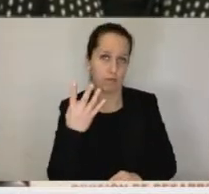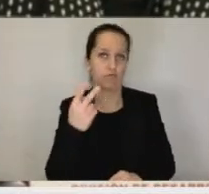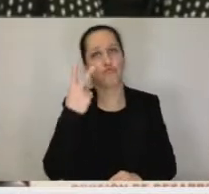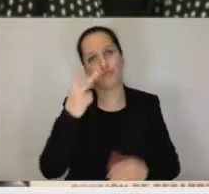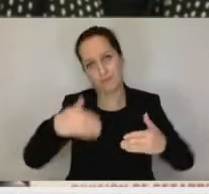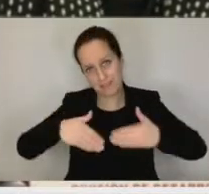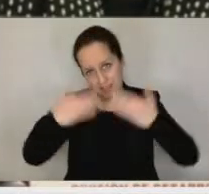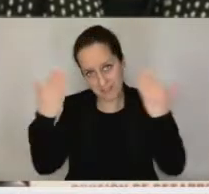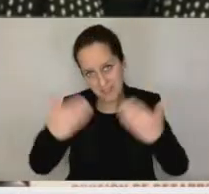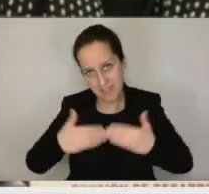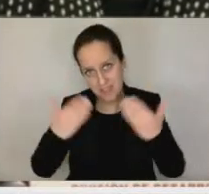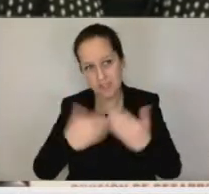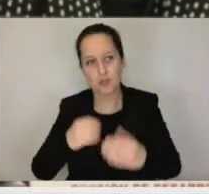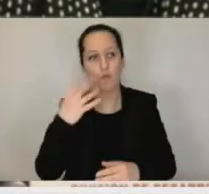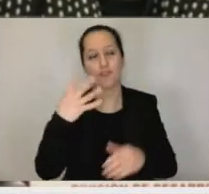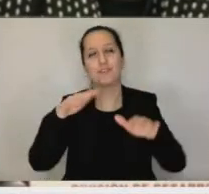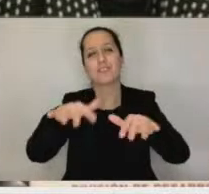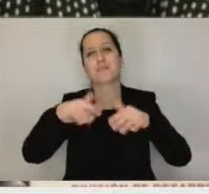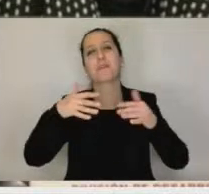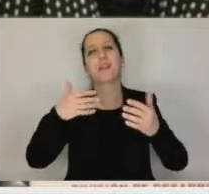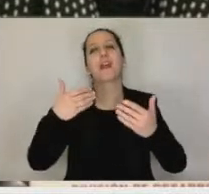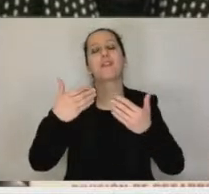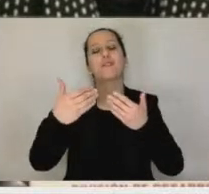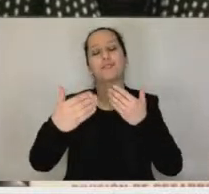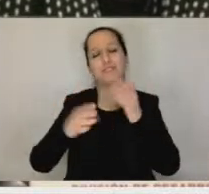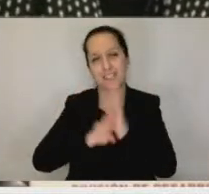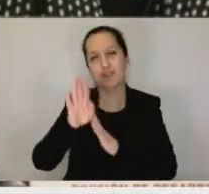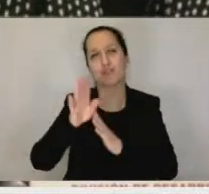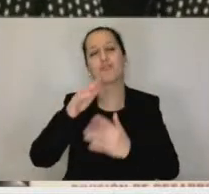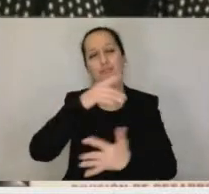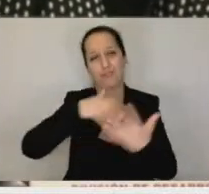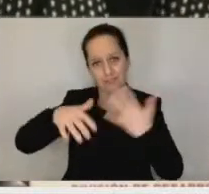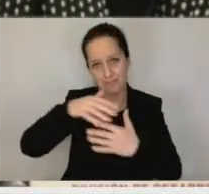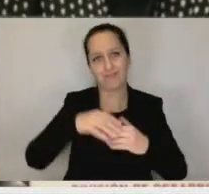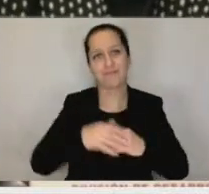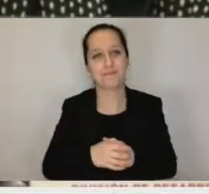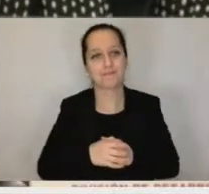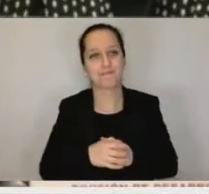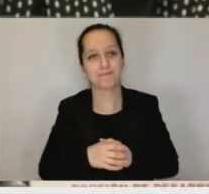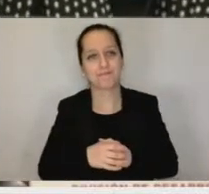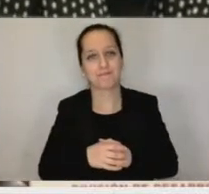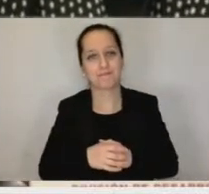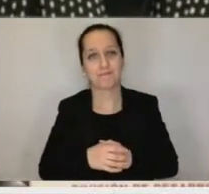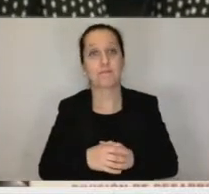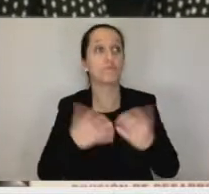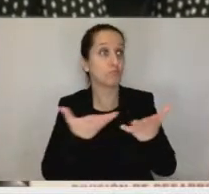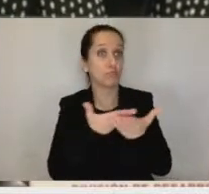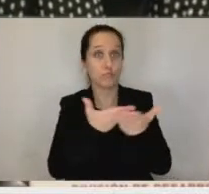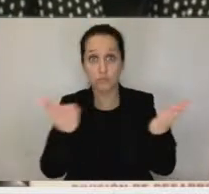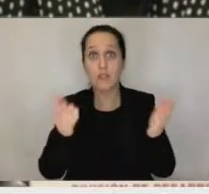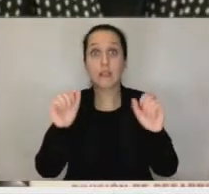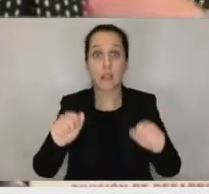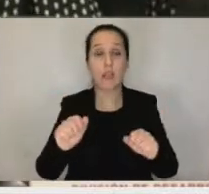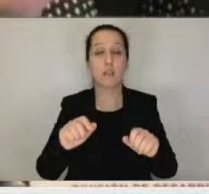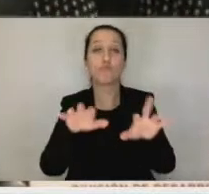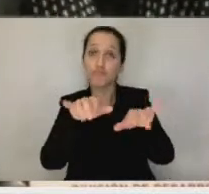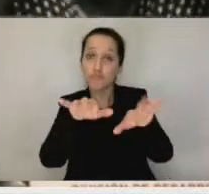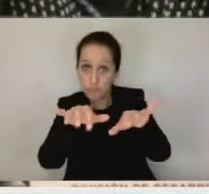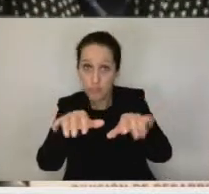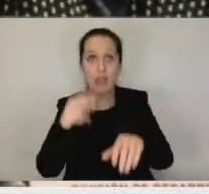this panel number 4 and also the second day of our seminar on social development. I invite you